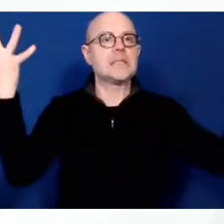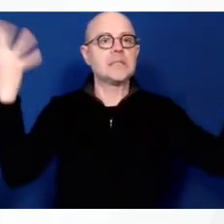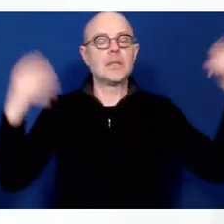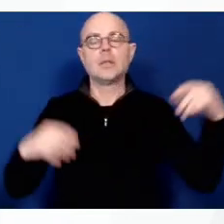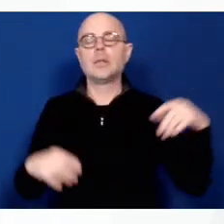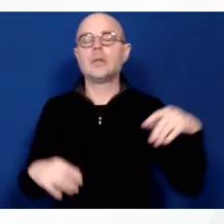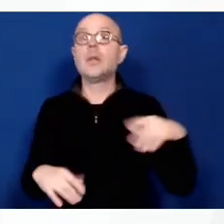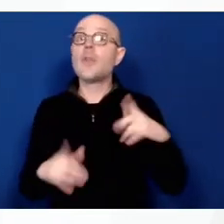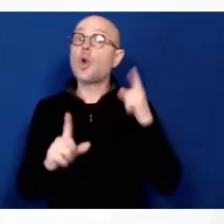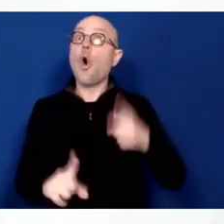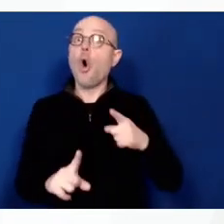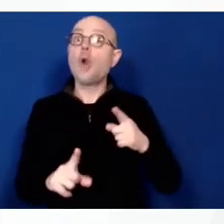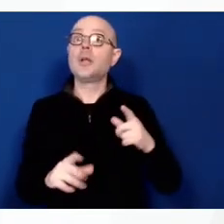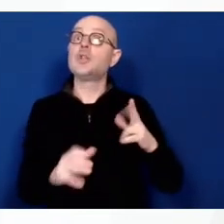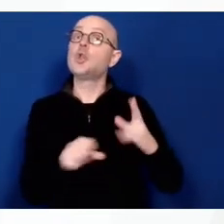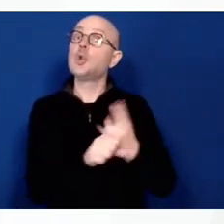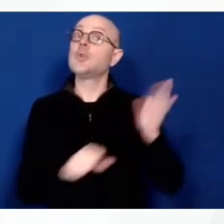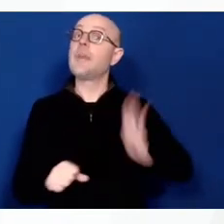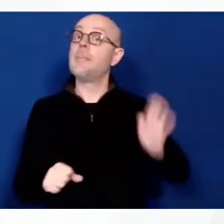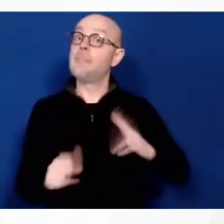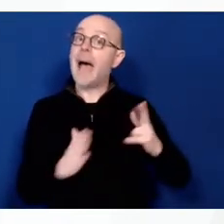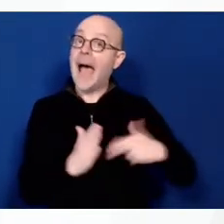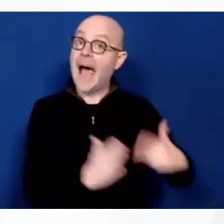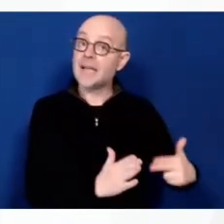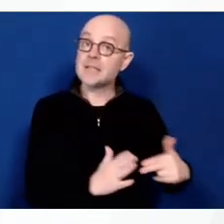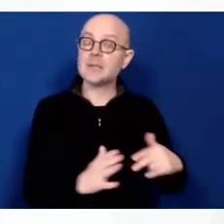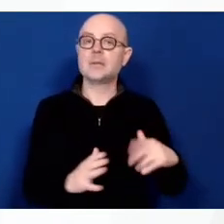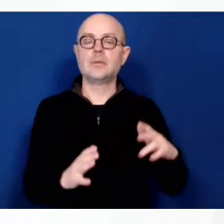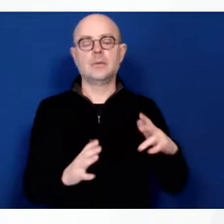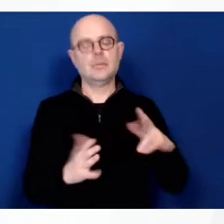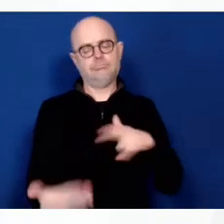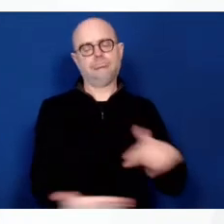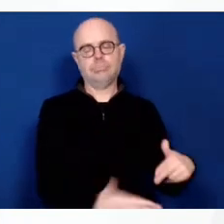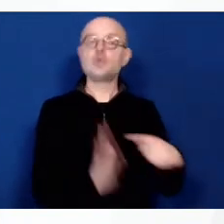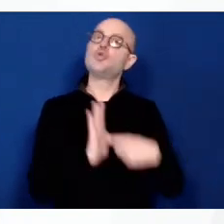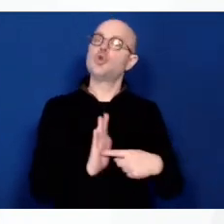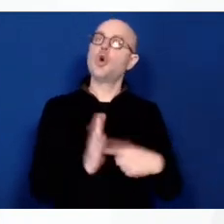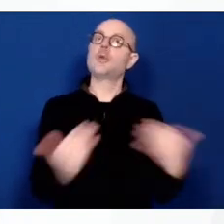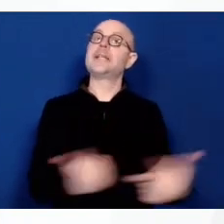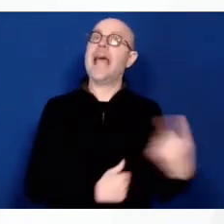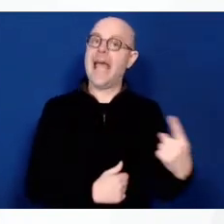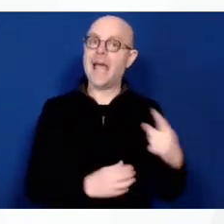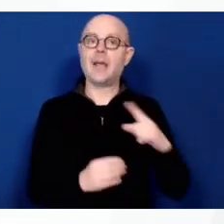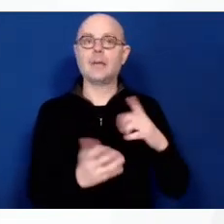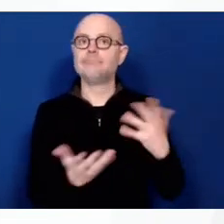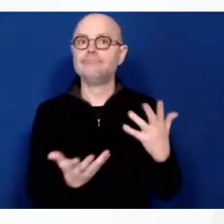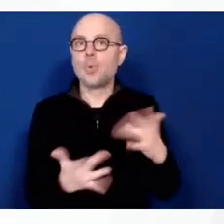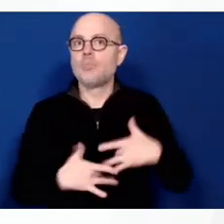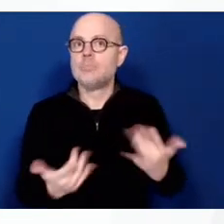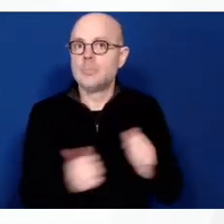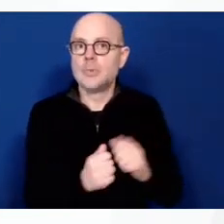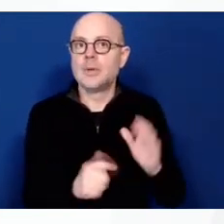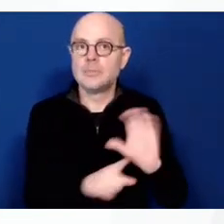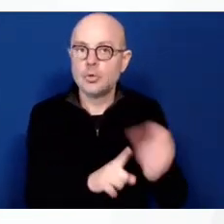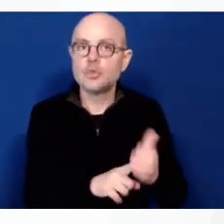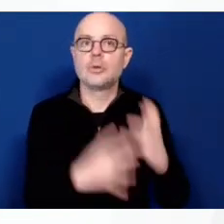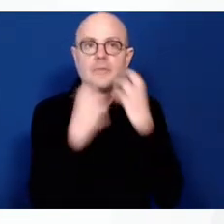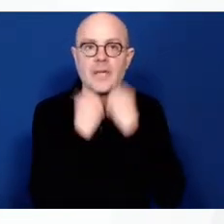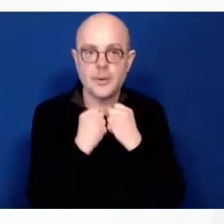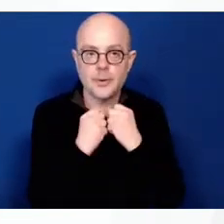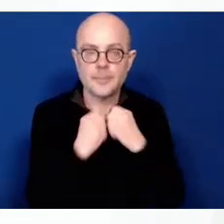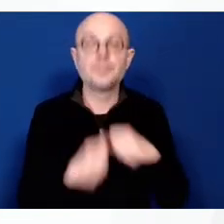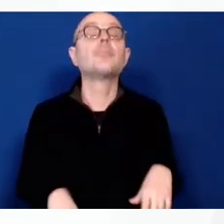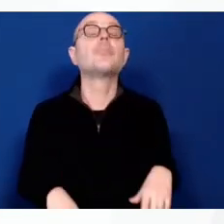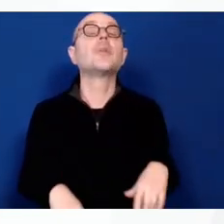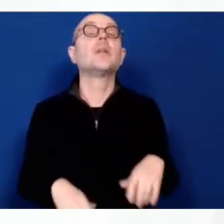the viewer a lesson about their present-day society's values. When Lawrence began his career, history painting had been out of